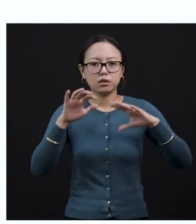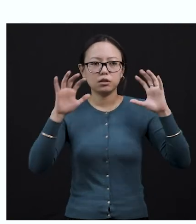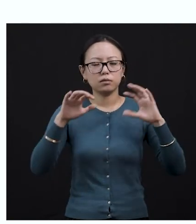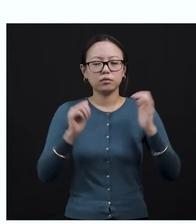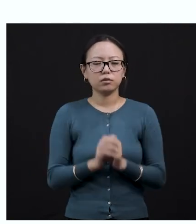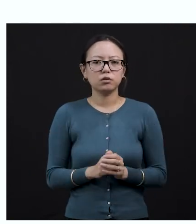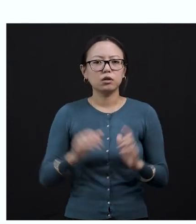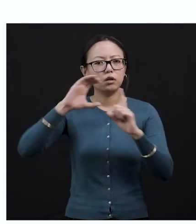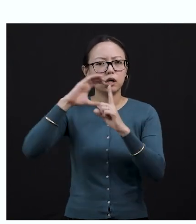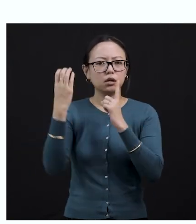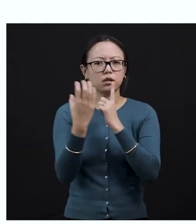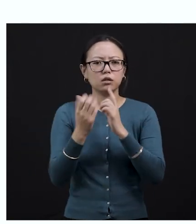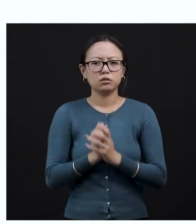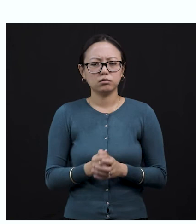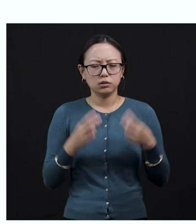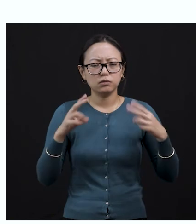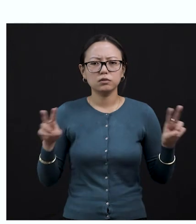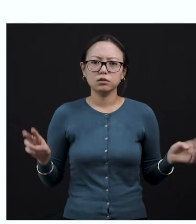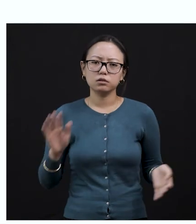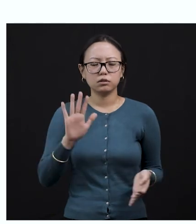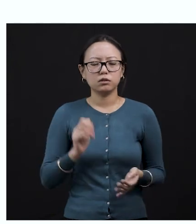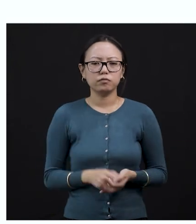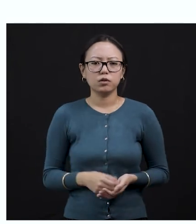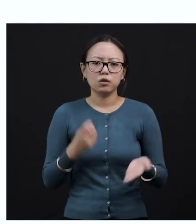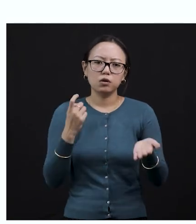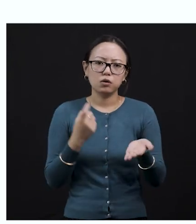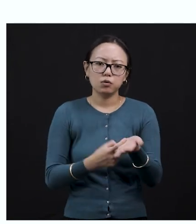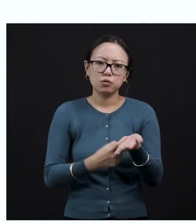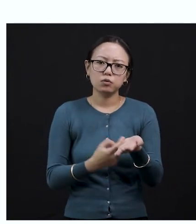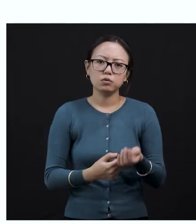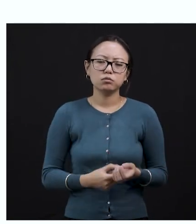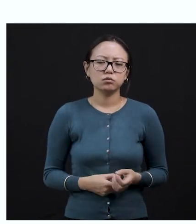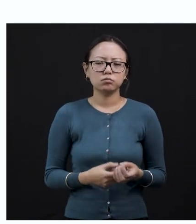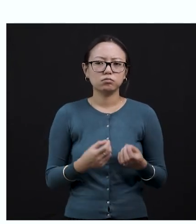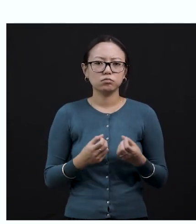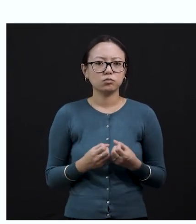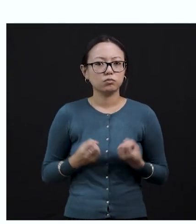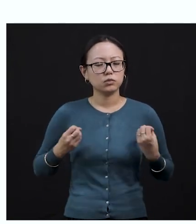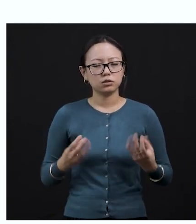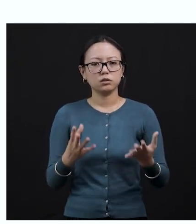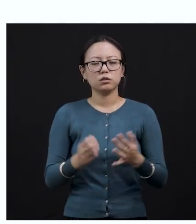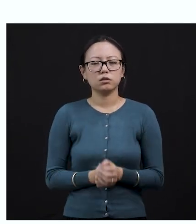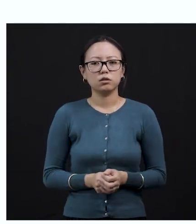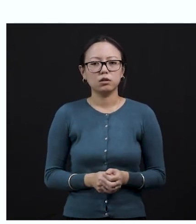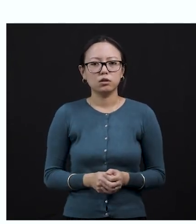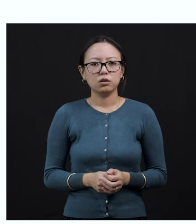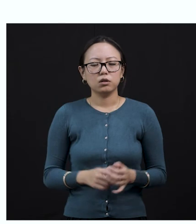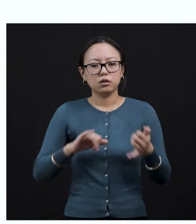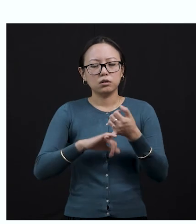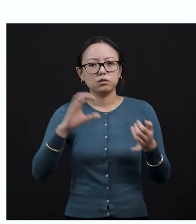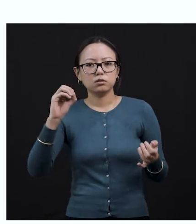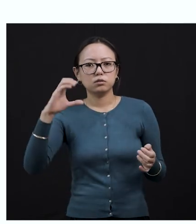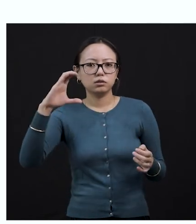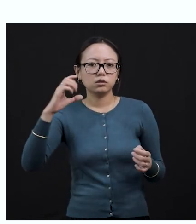culture. They also started up new rules, that was in a society, people had to do different works. Not